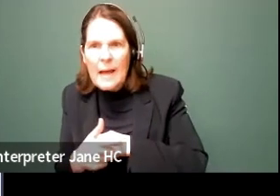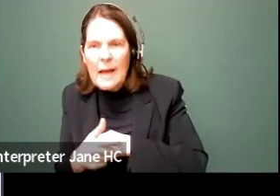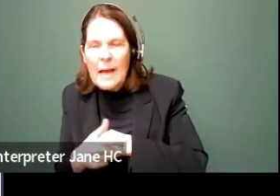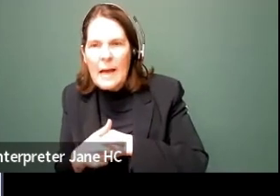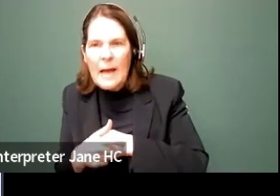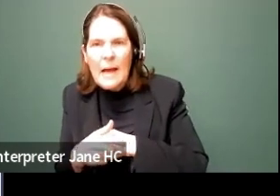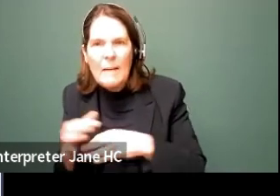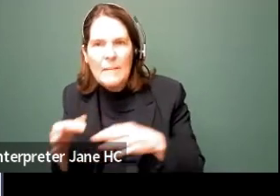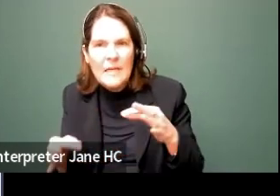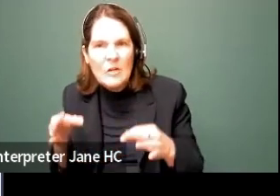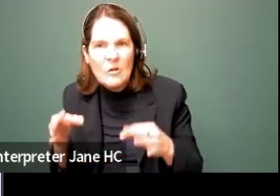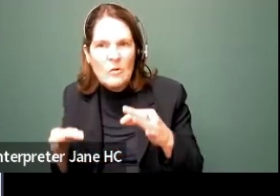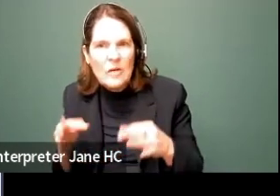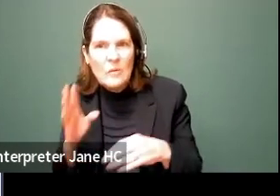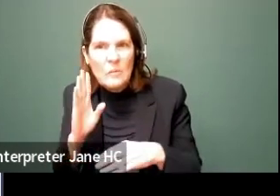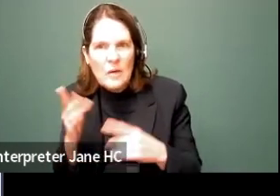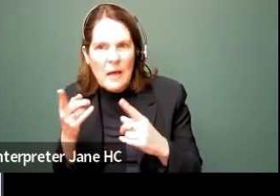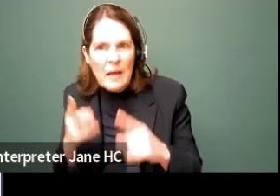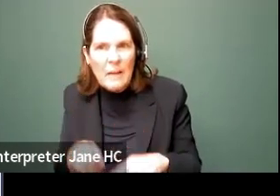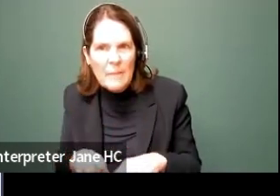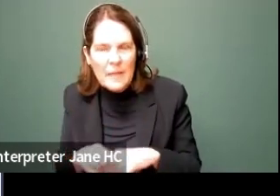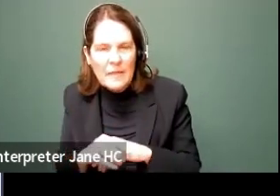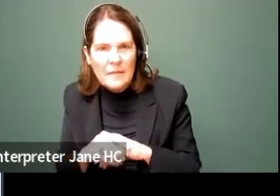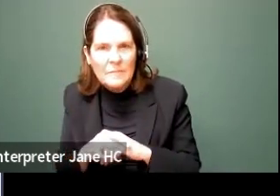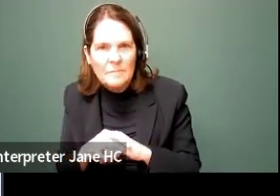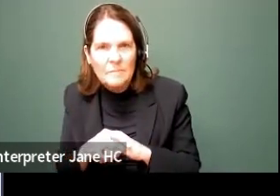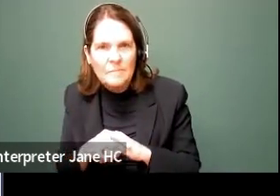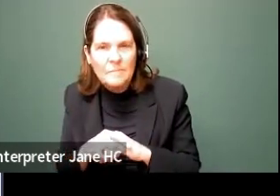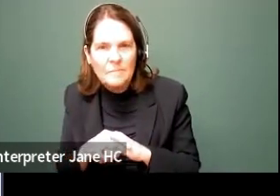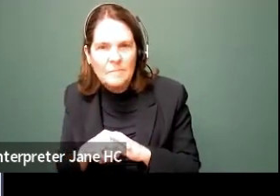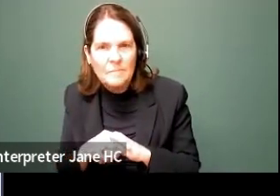is scheduled to begin.